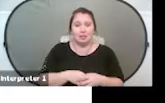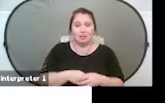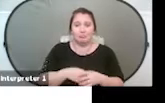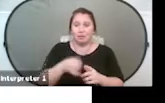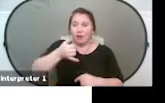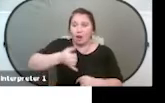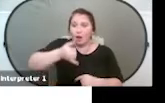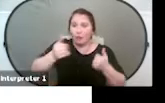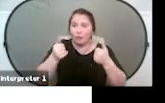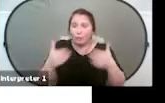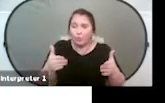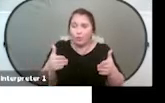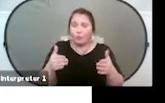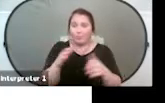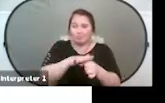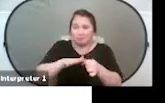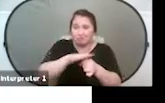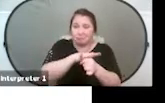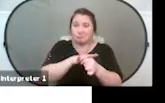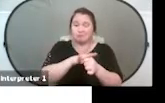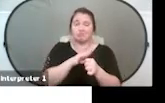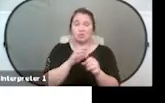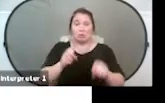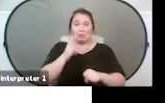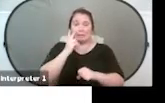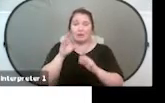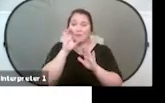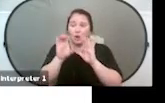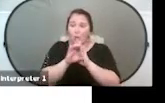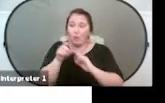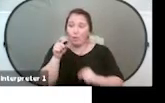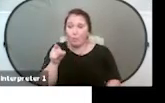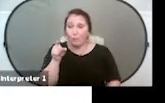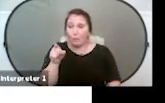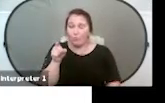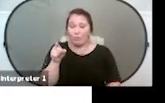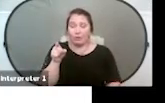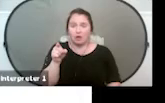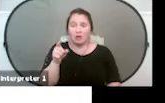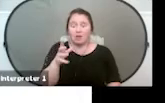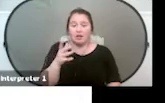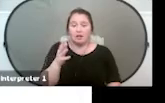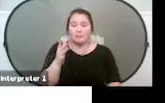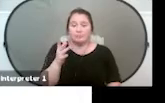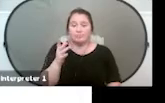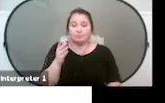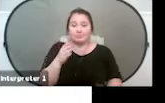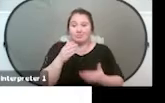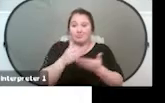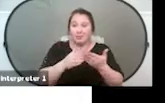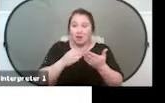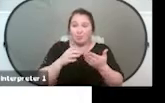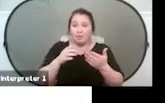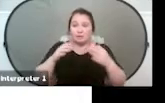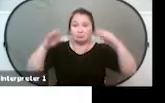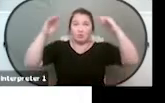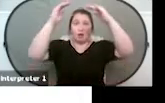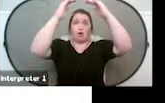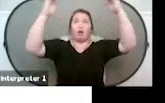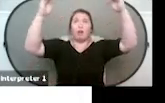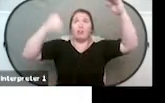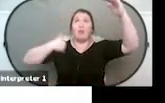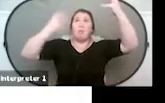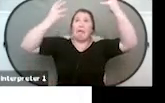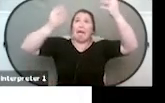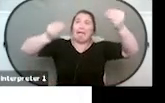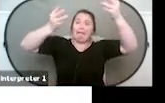room areas. And you'll see a photo there of some wet ceiling tiles. So that's where we had kind of complications